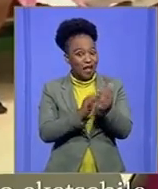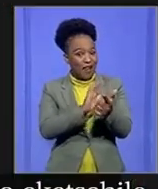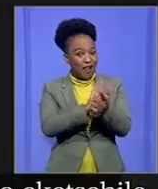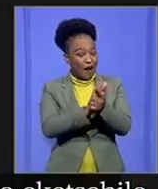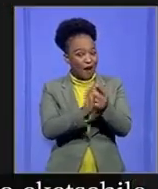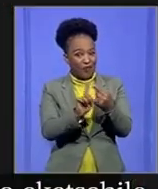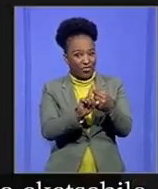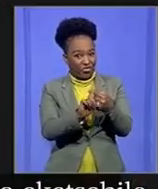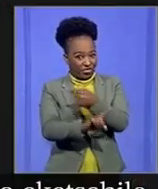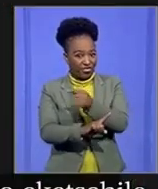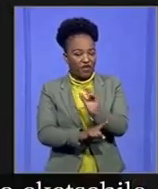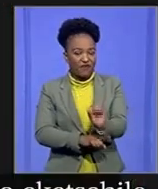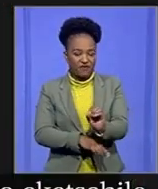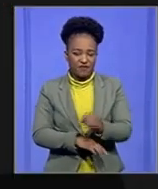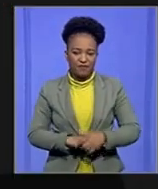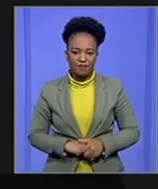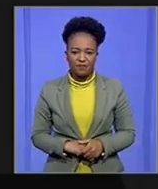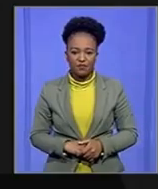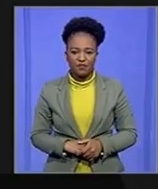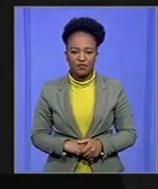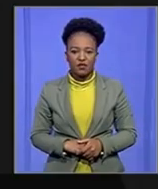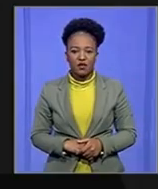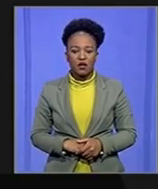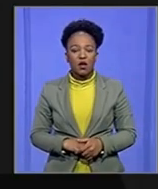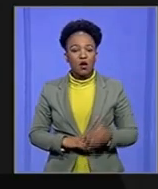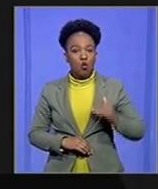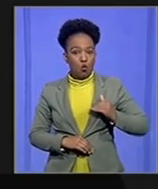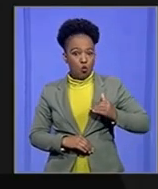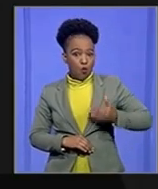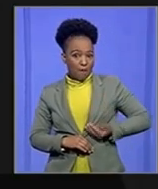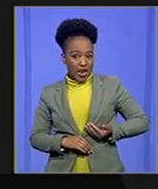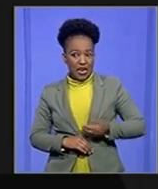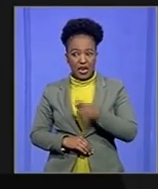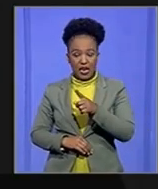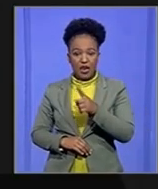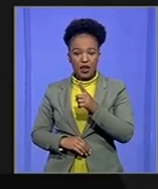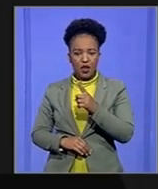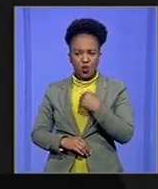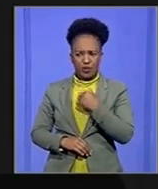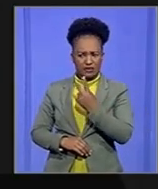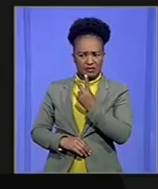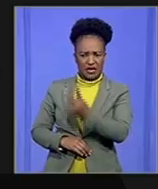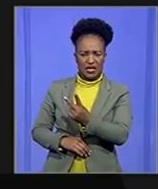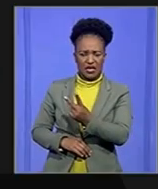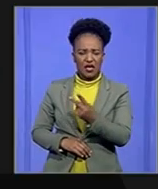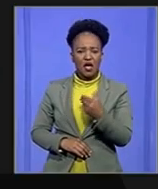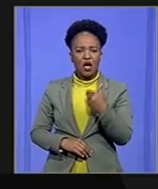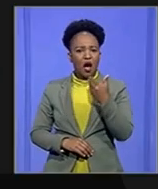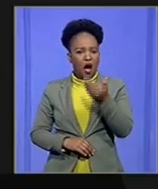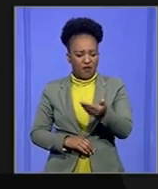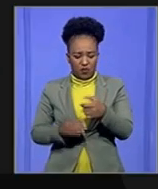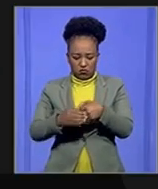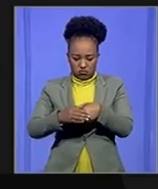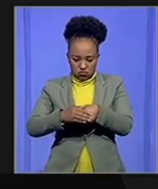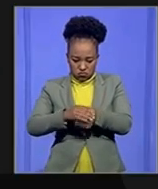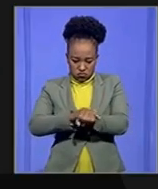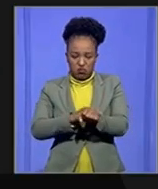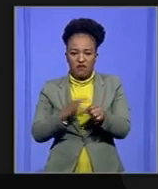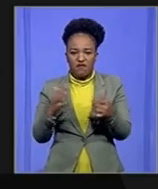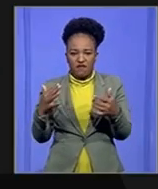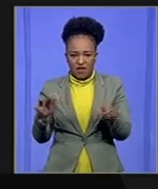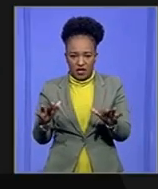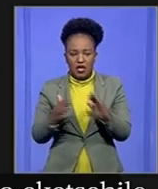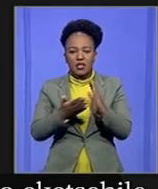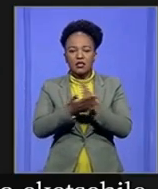masisi. So the women, when we see them at the time of presentation, after the delivery, sometimes they are even